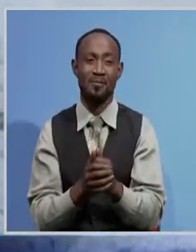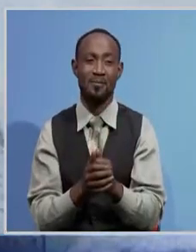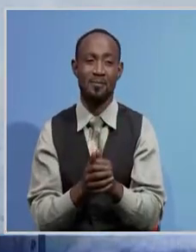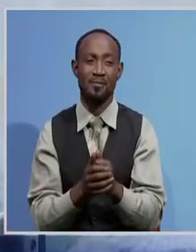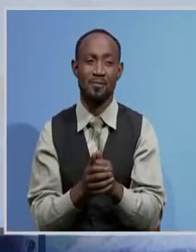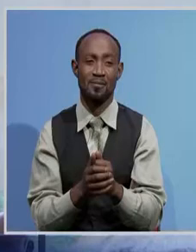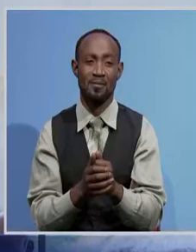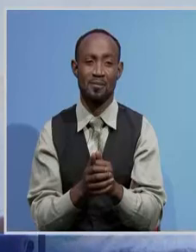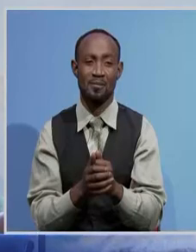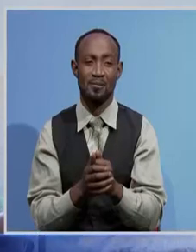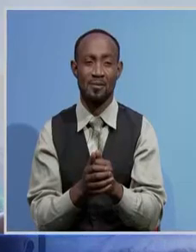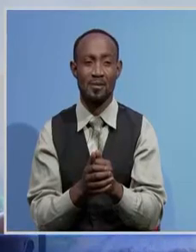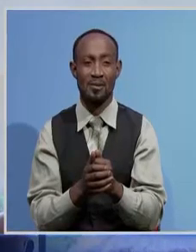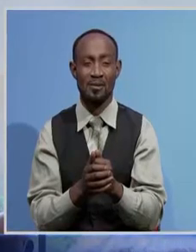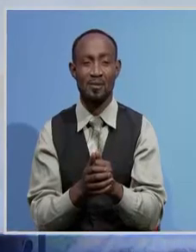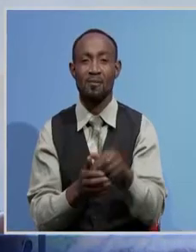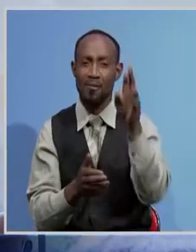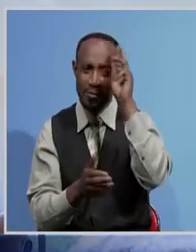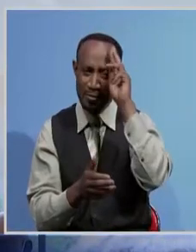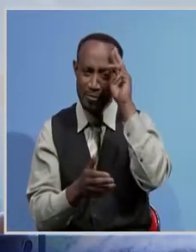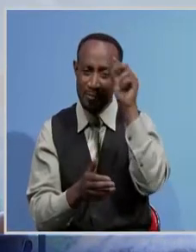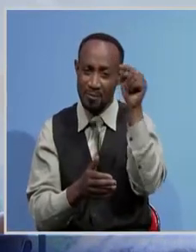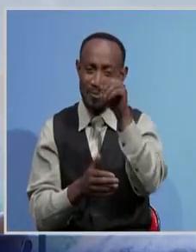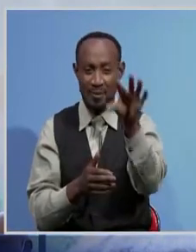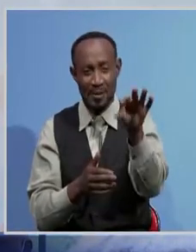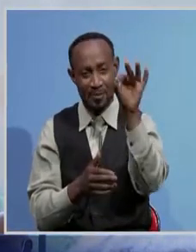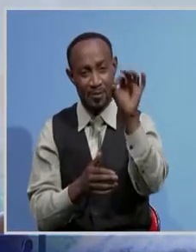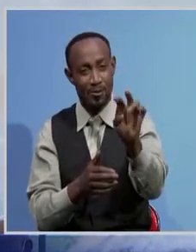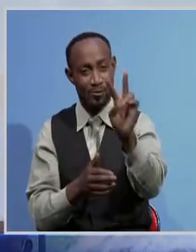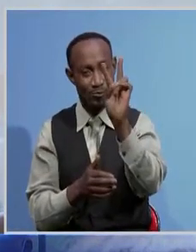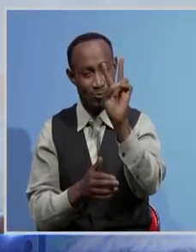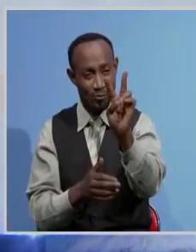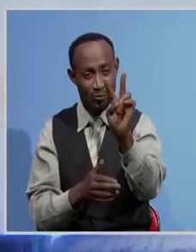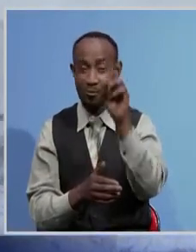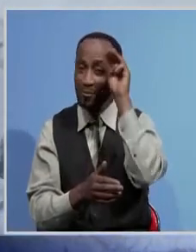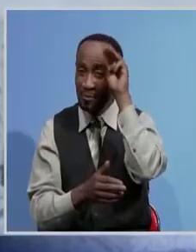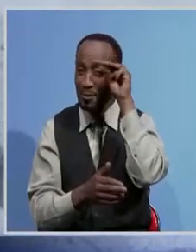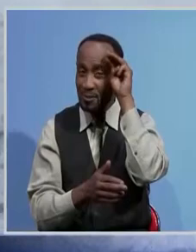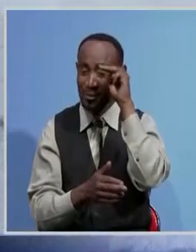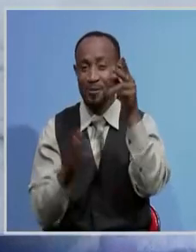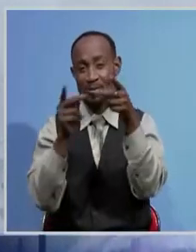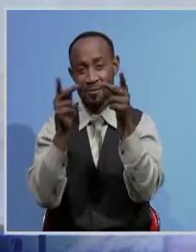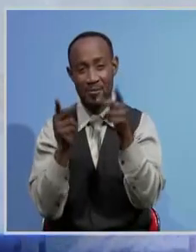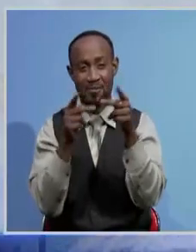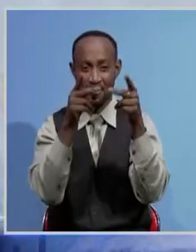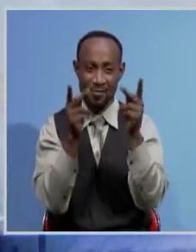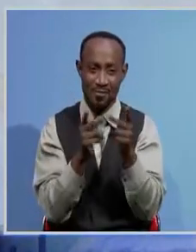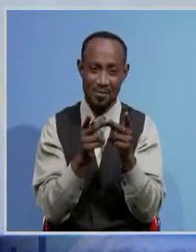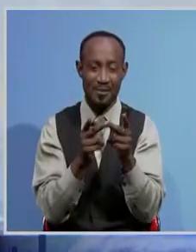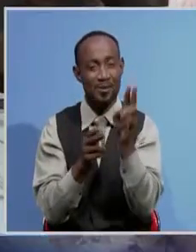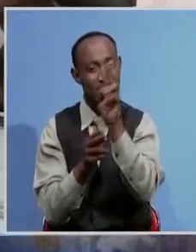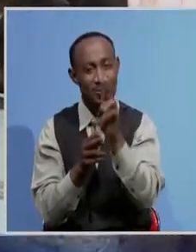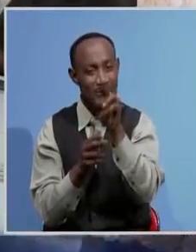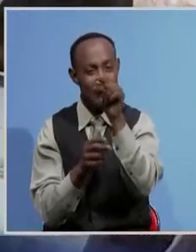for recognizing Mumba District by appointing two ministerial positions. We will not take this for